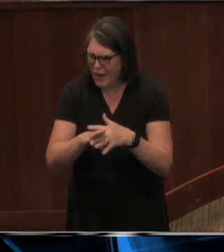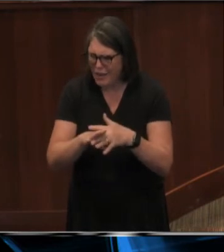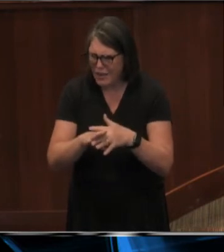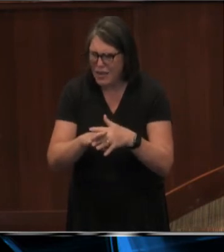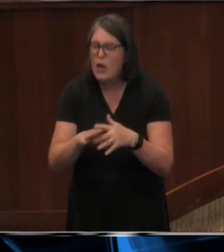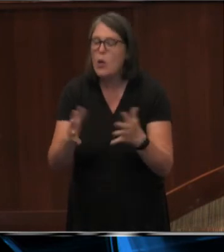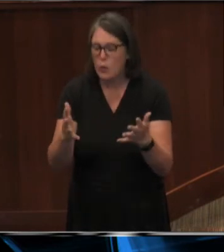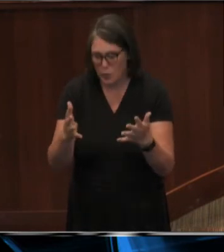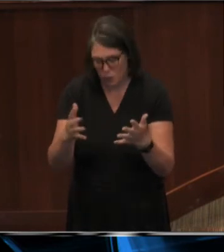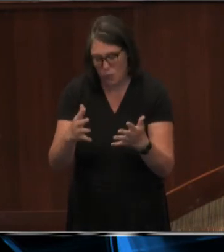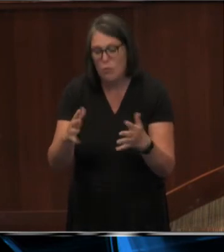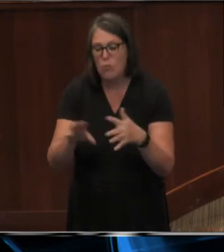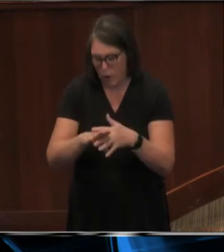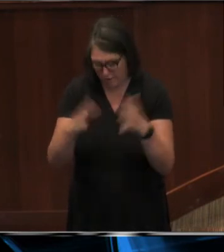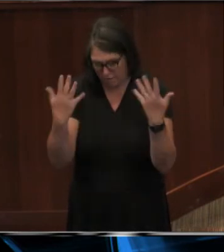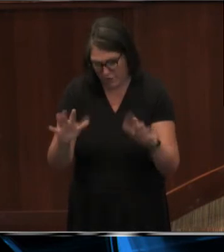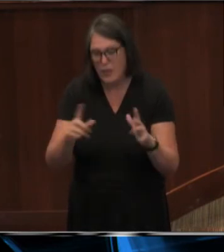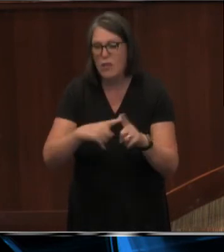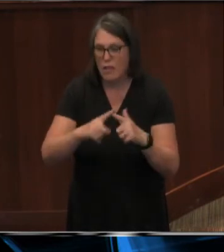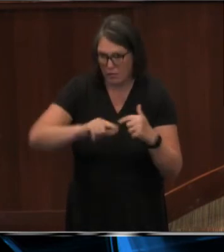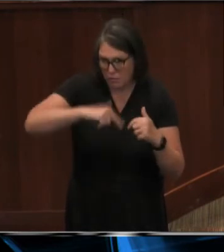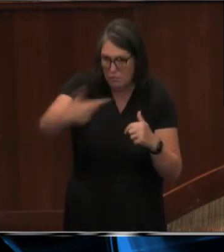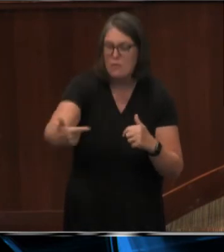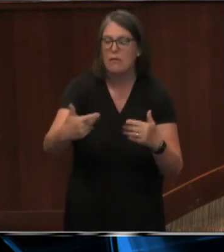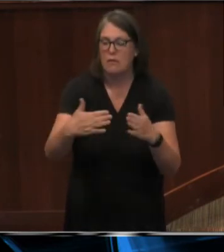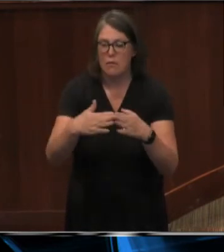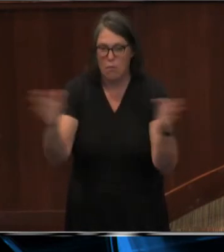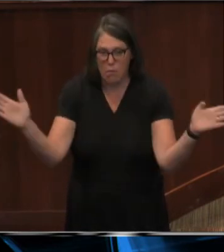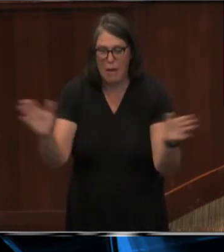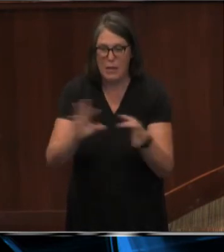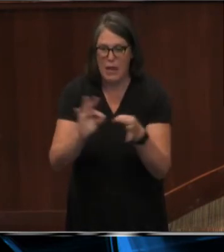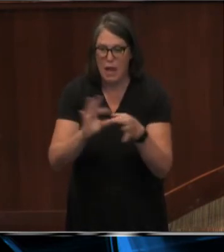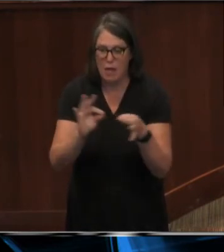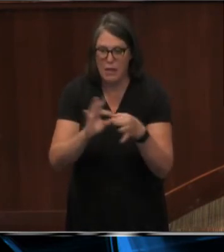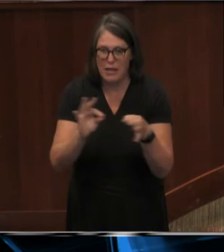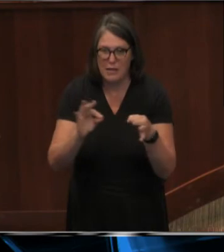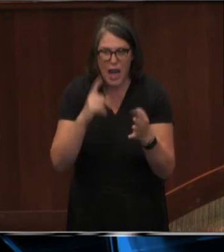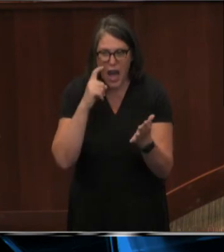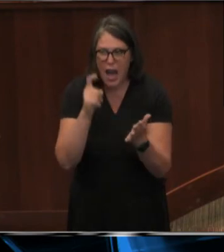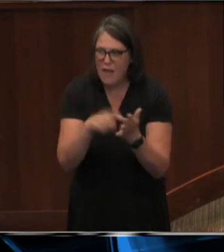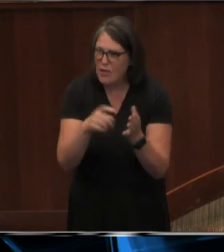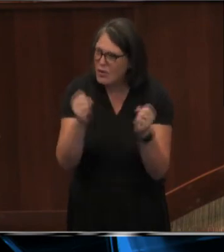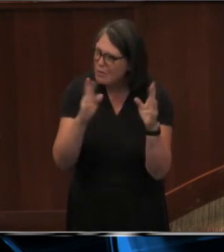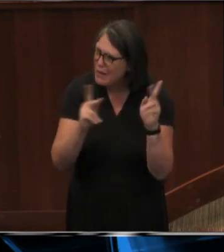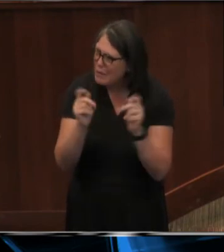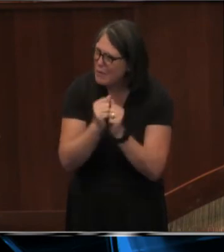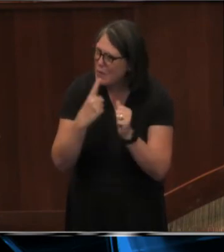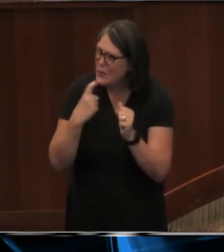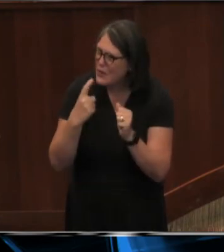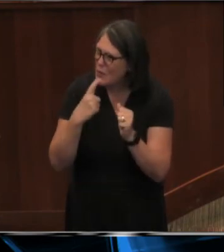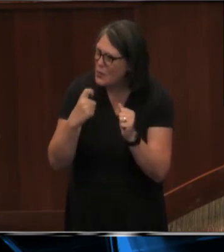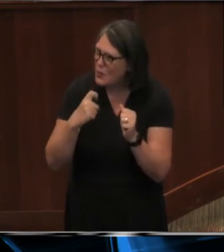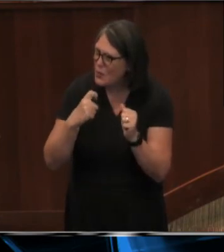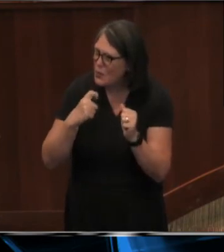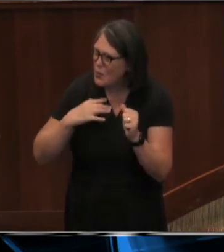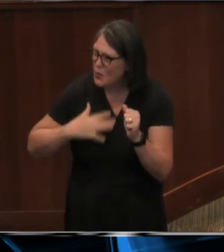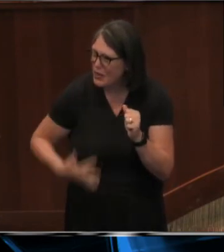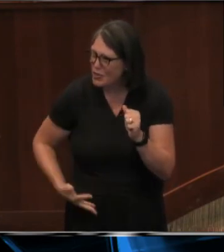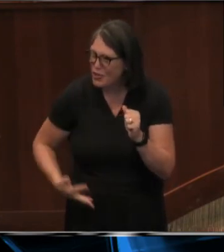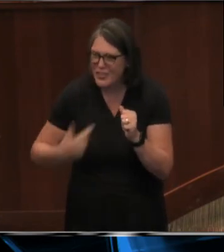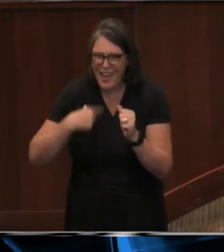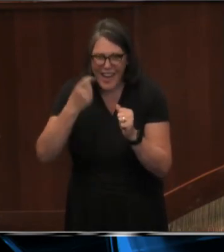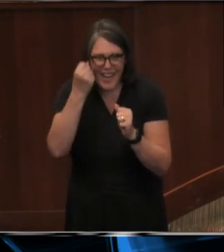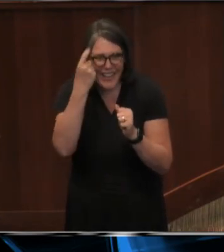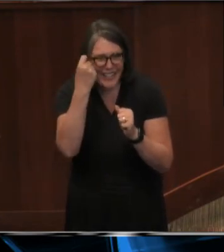public comment. And I noticed a lot of people with red shirts. So I understand